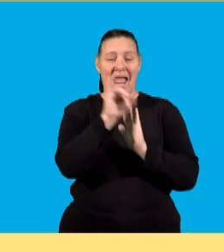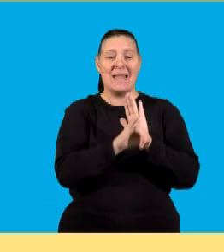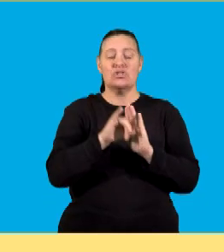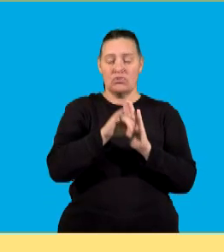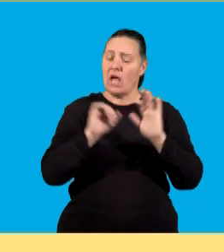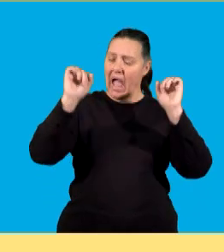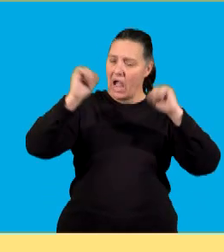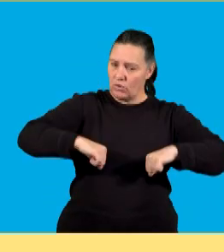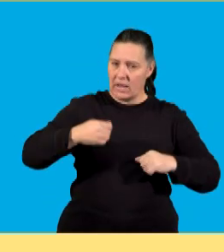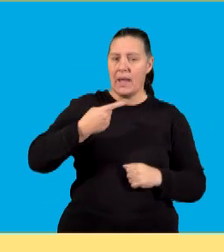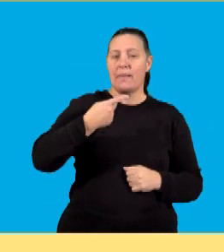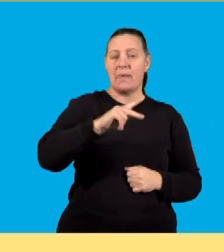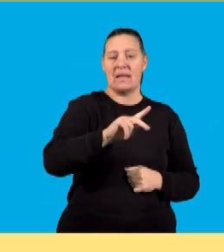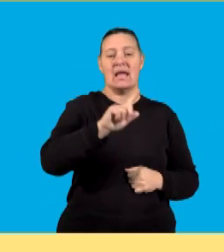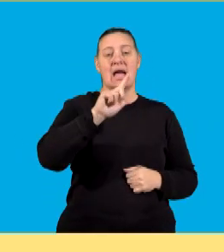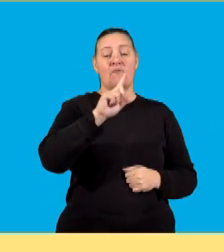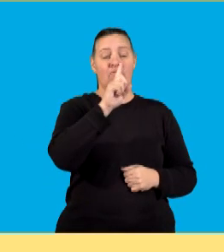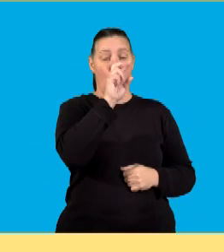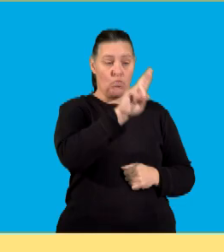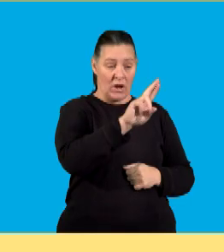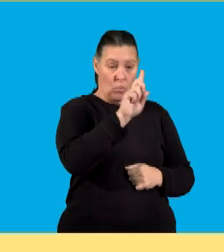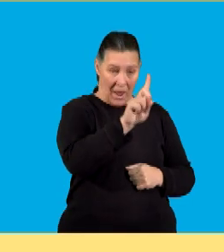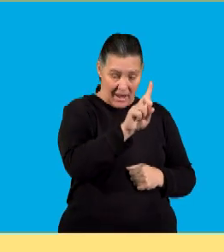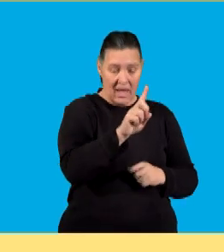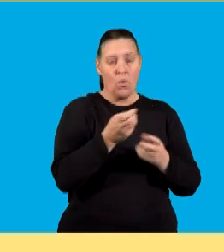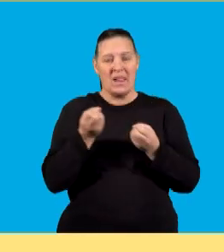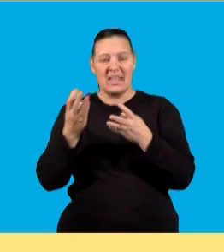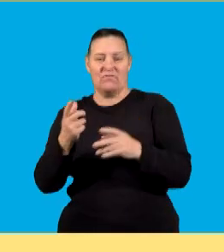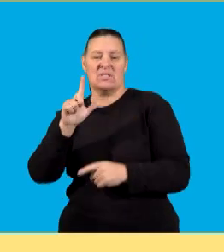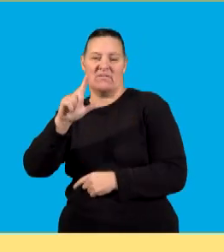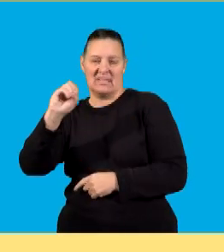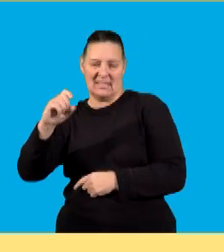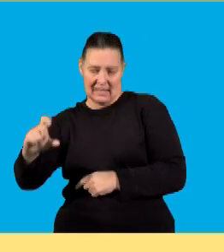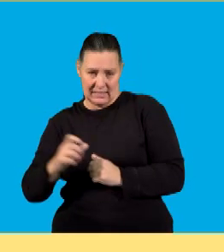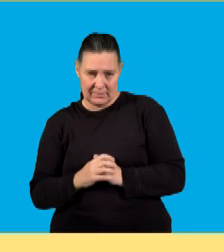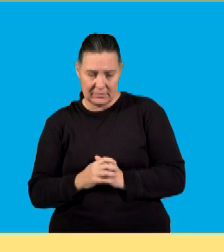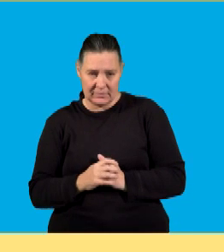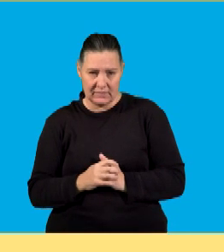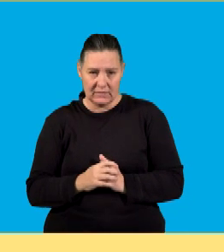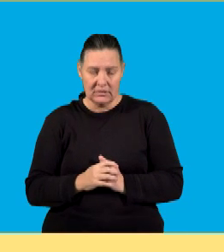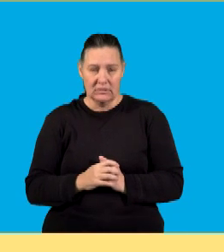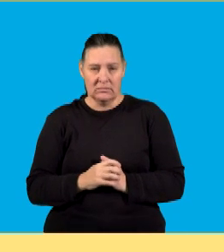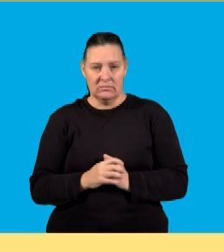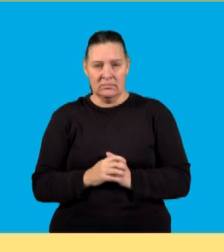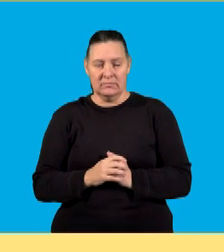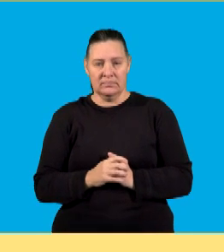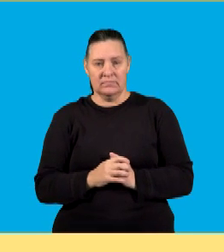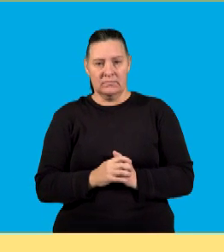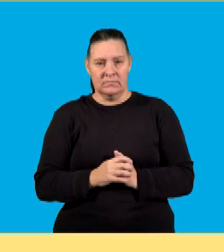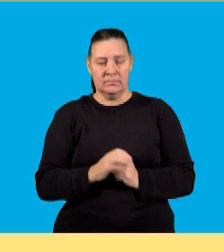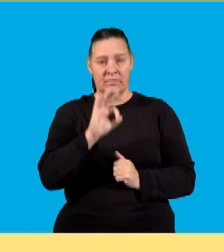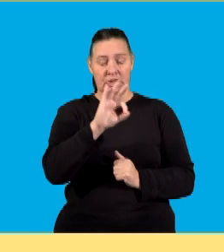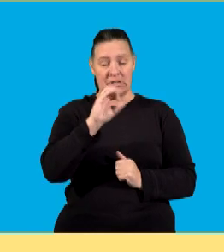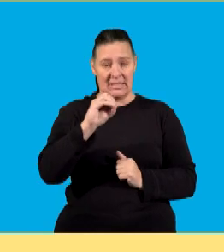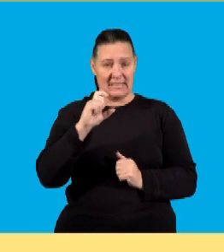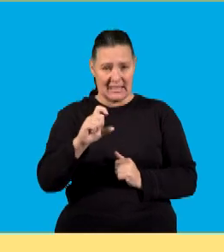the insurance company has agreed to pay 70 cents in the rand, so we will receive 70 cents in the rand. And then the